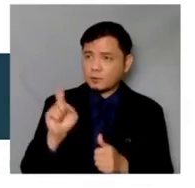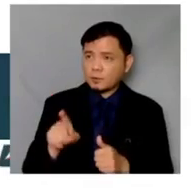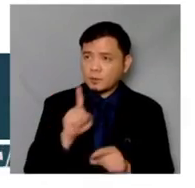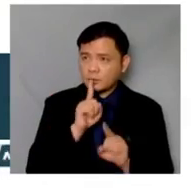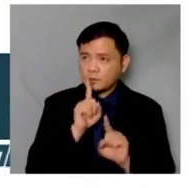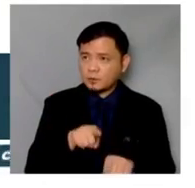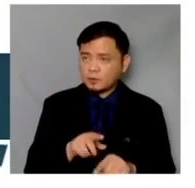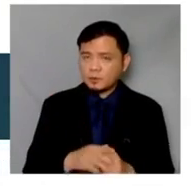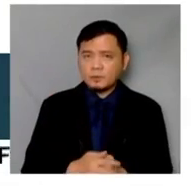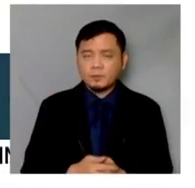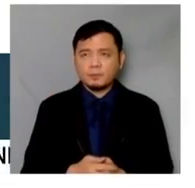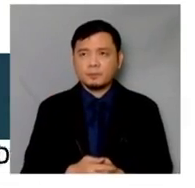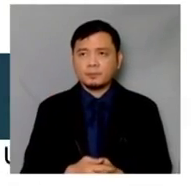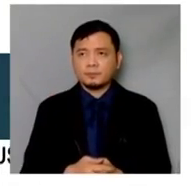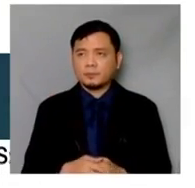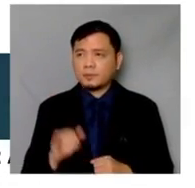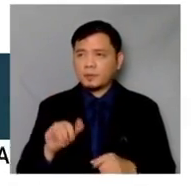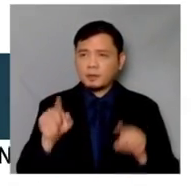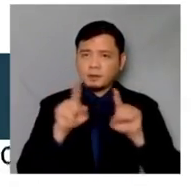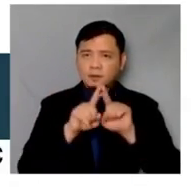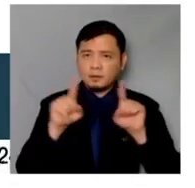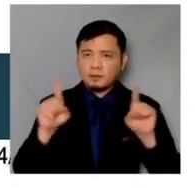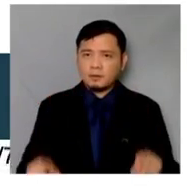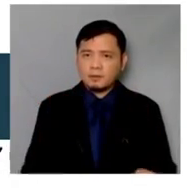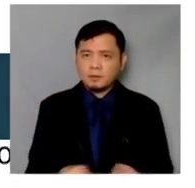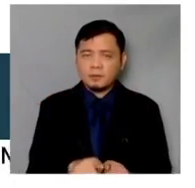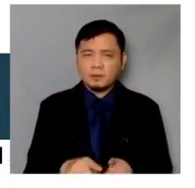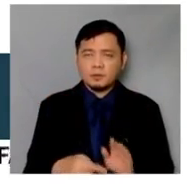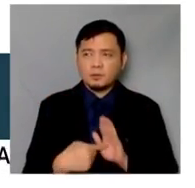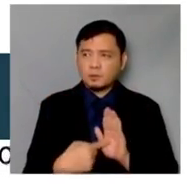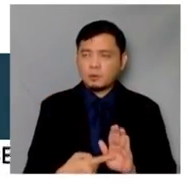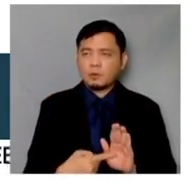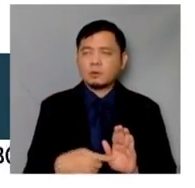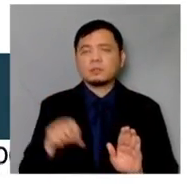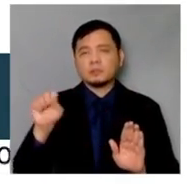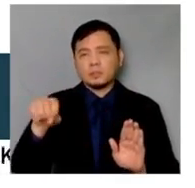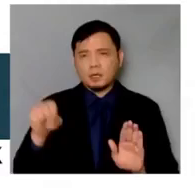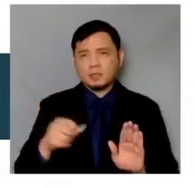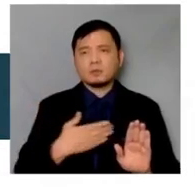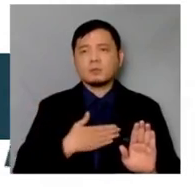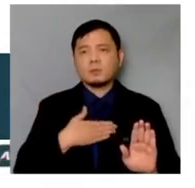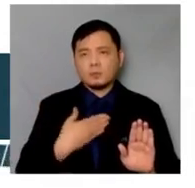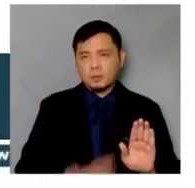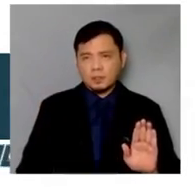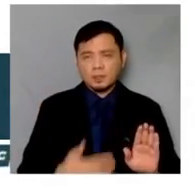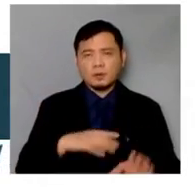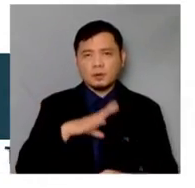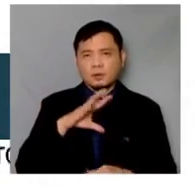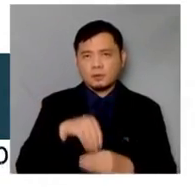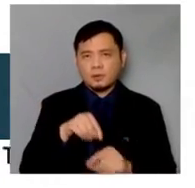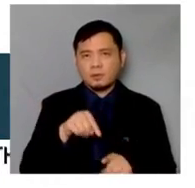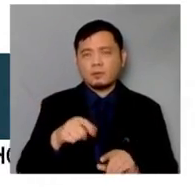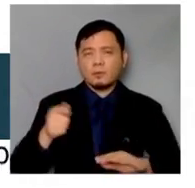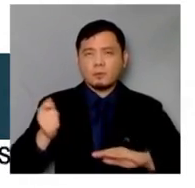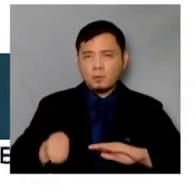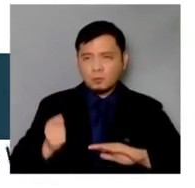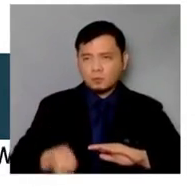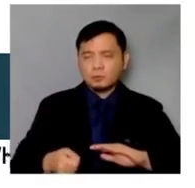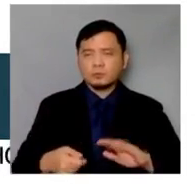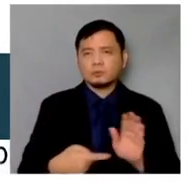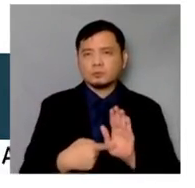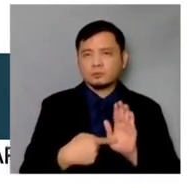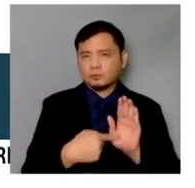the execution of his affidavit itself should show that he is willing to go on the record as to his